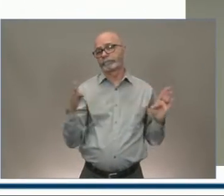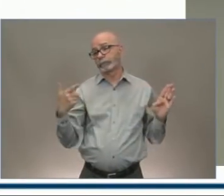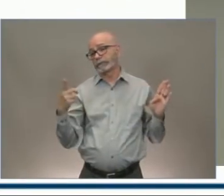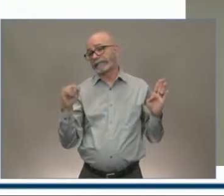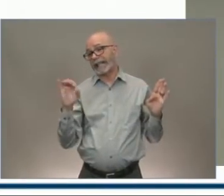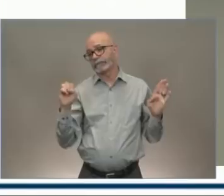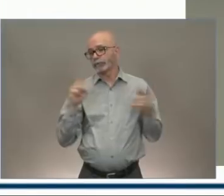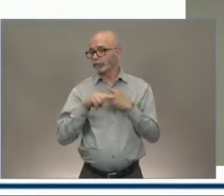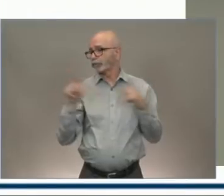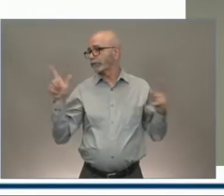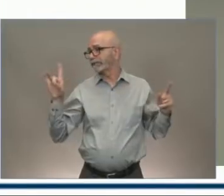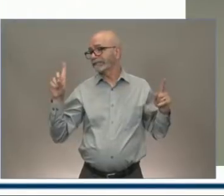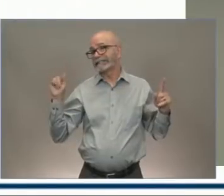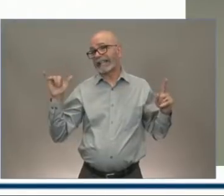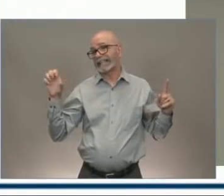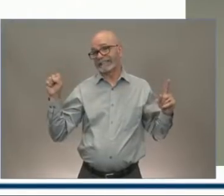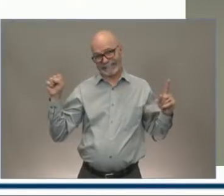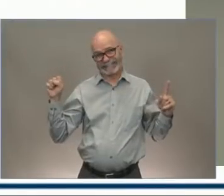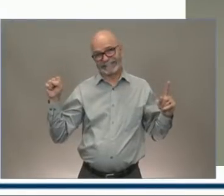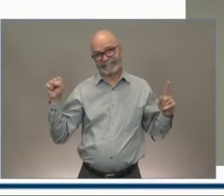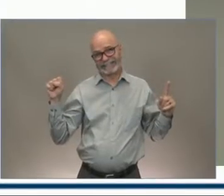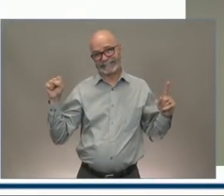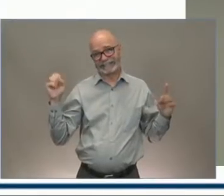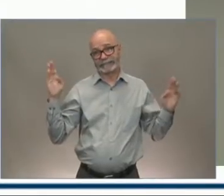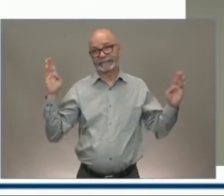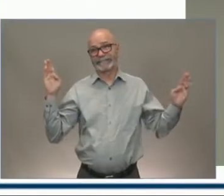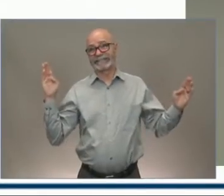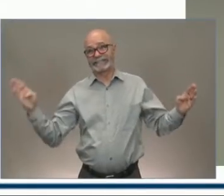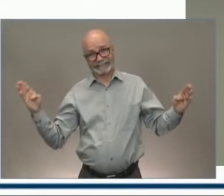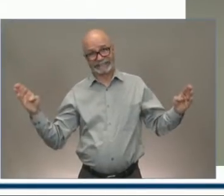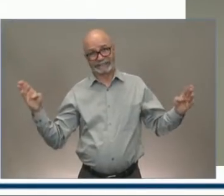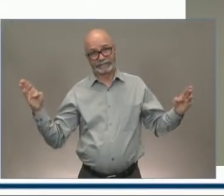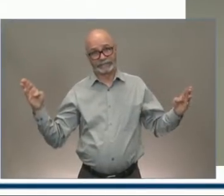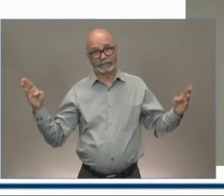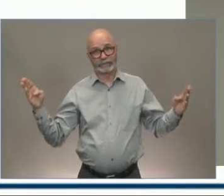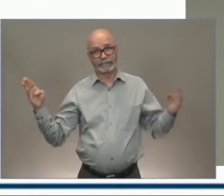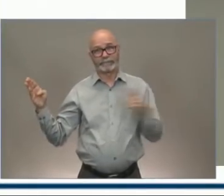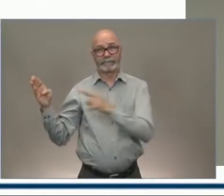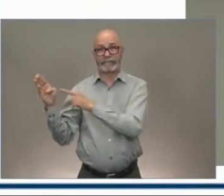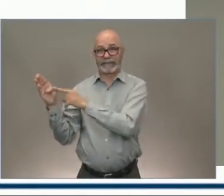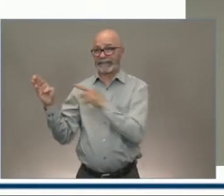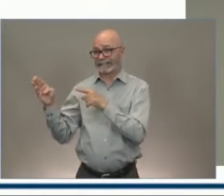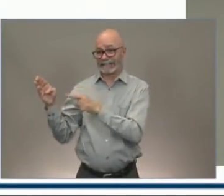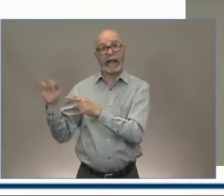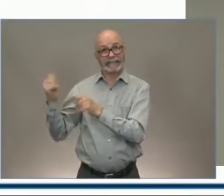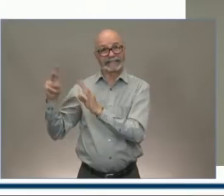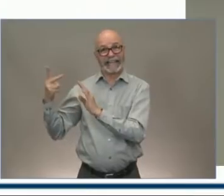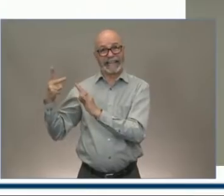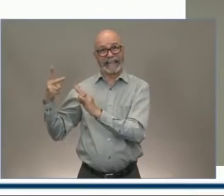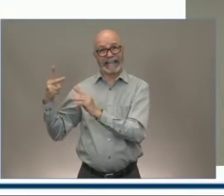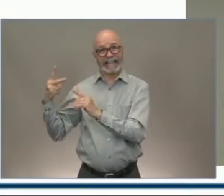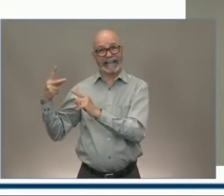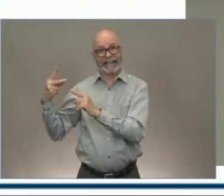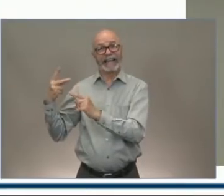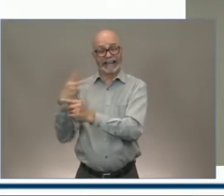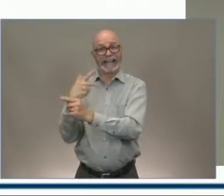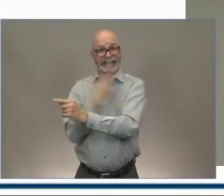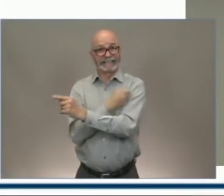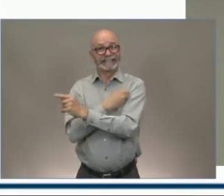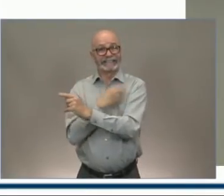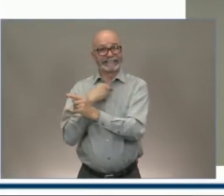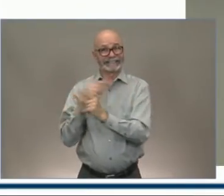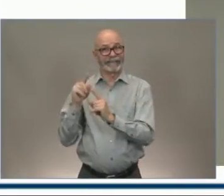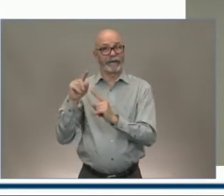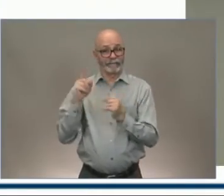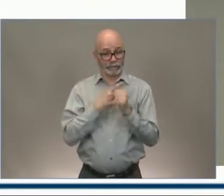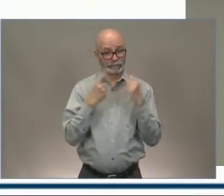of our fortunate epidemiologic position, we've held with the policy that we will hold back the second dose to make sure that the individual who gets dose 1 will